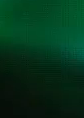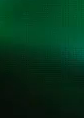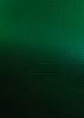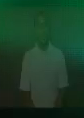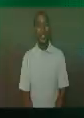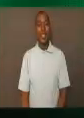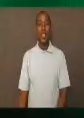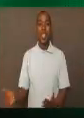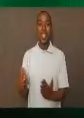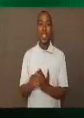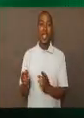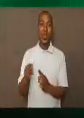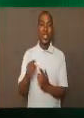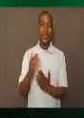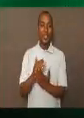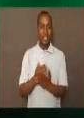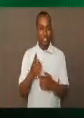Let's get back to our lesson.